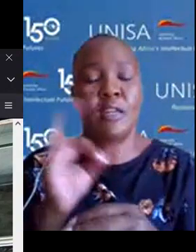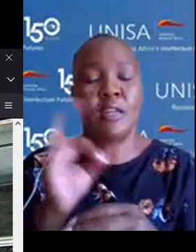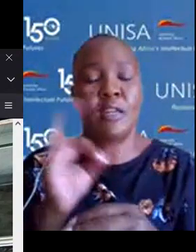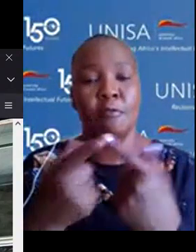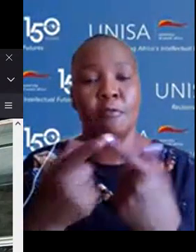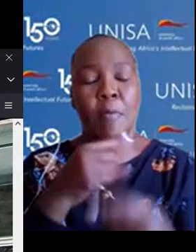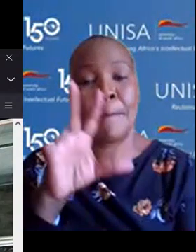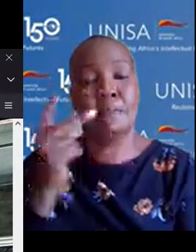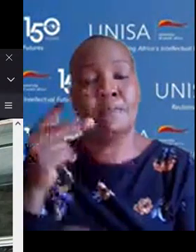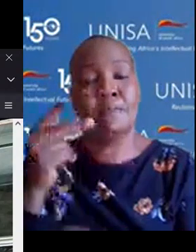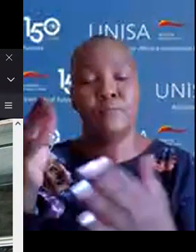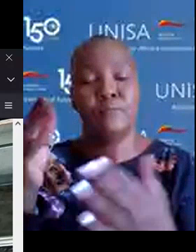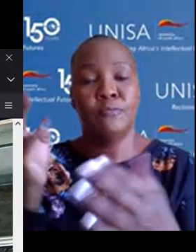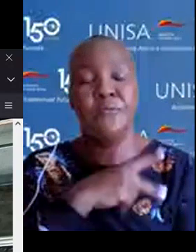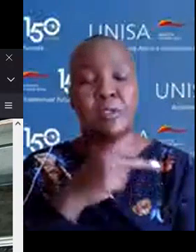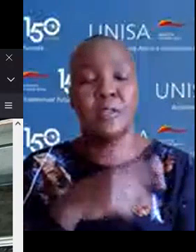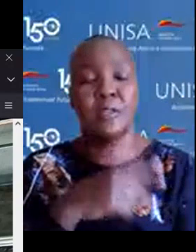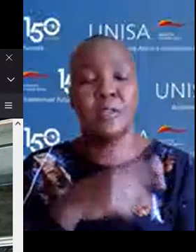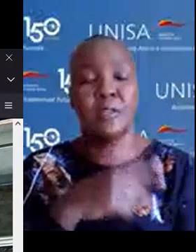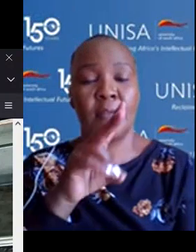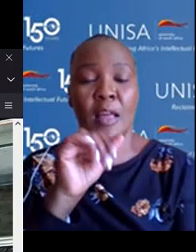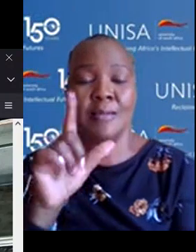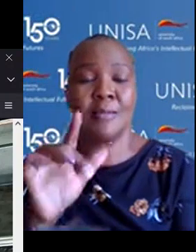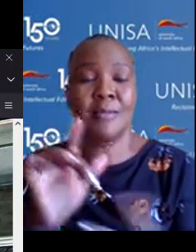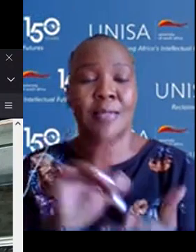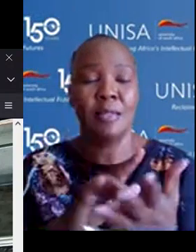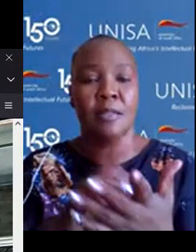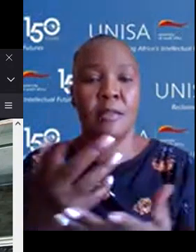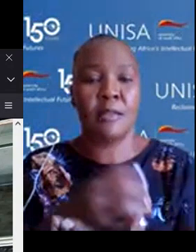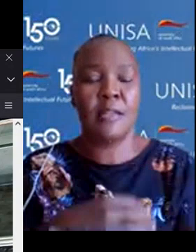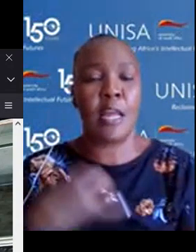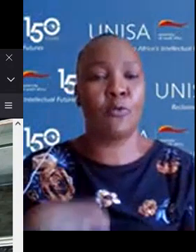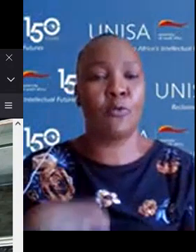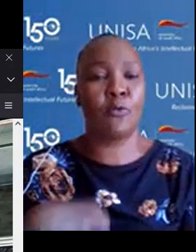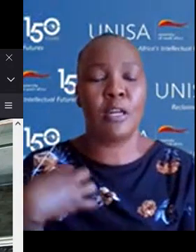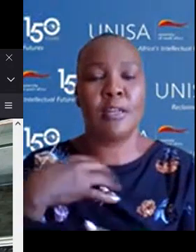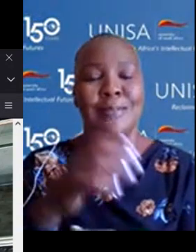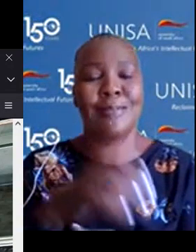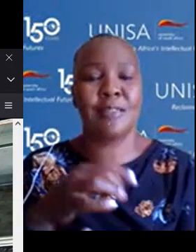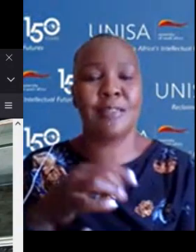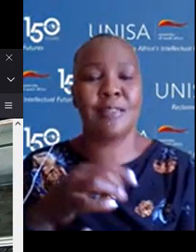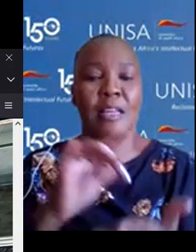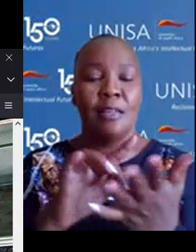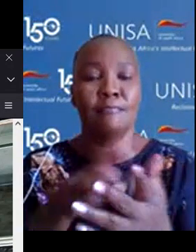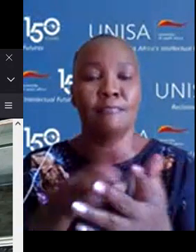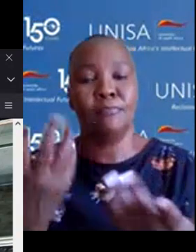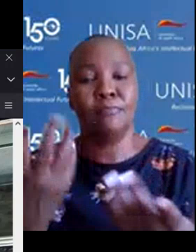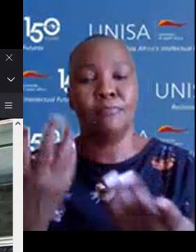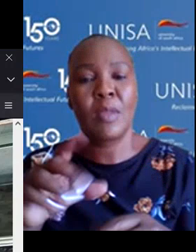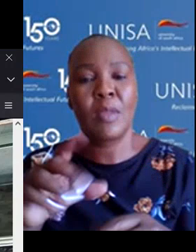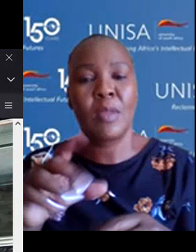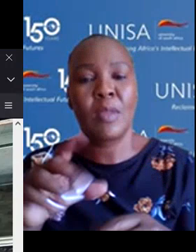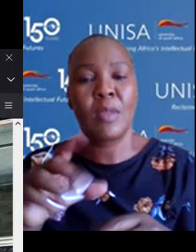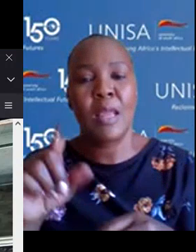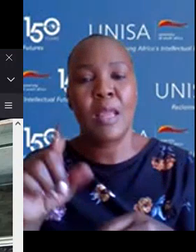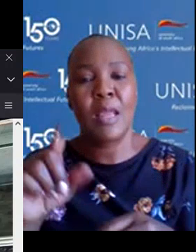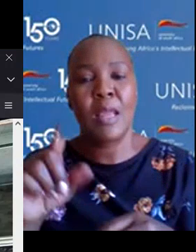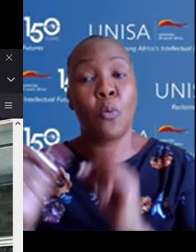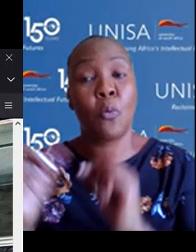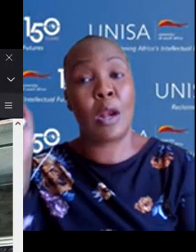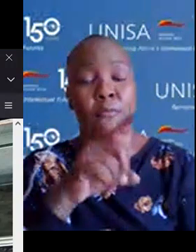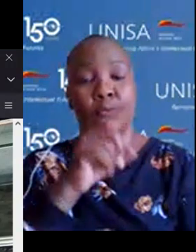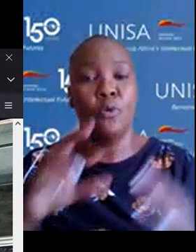Friday, and then the Vaal Center, and then also Ekurhuleni Center. If you're in another region, we are still going to come to you, and we will send